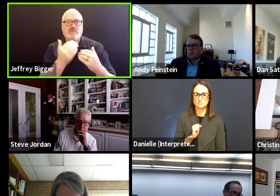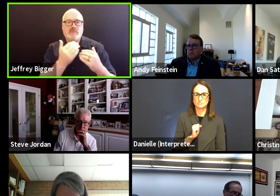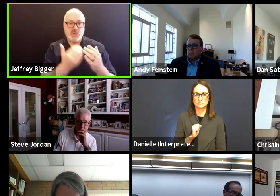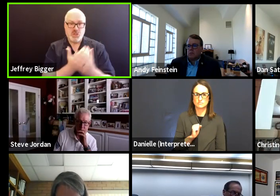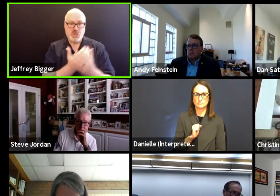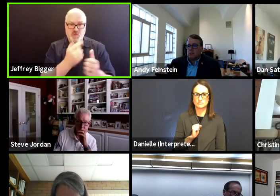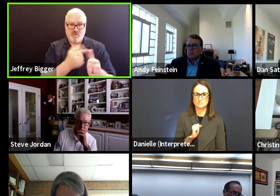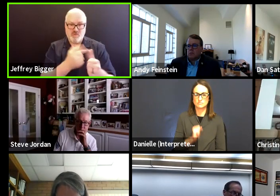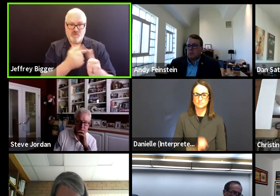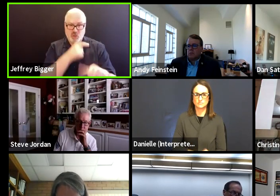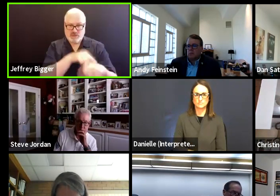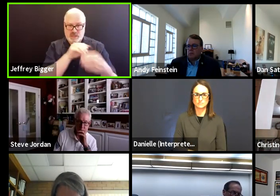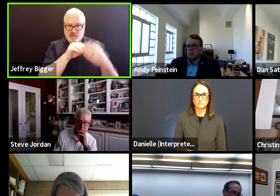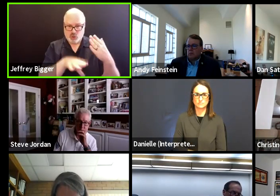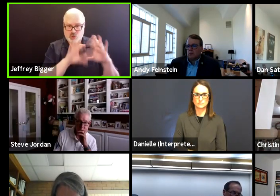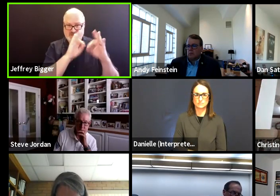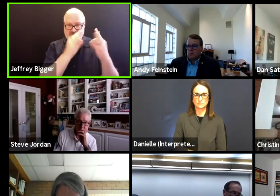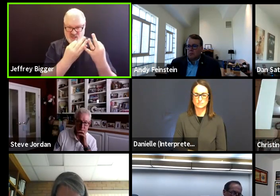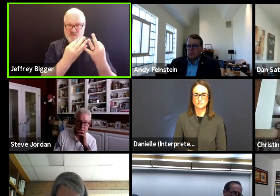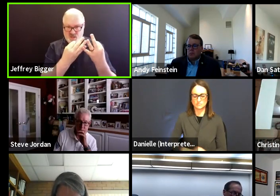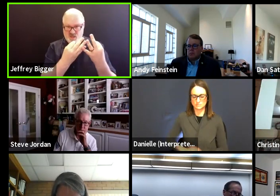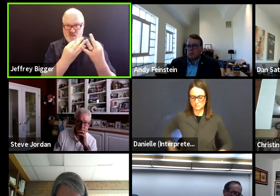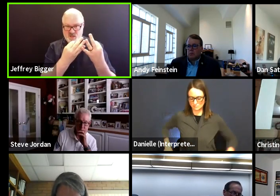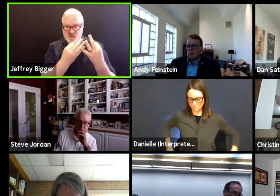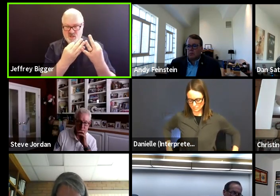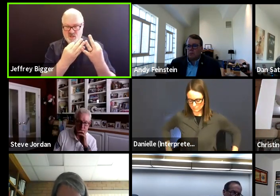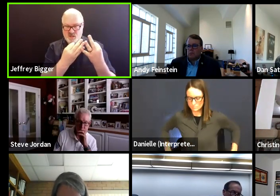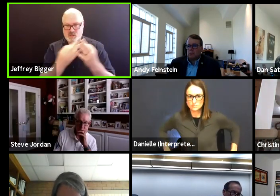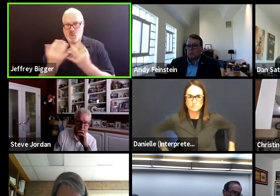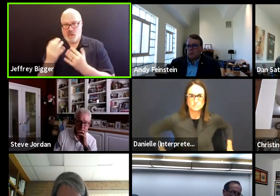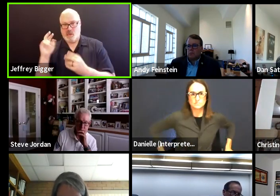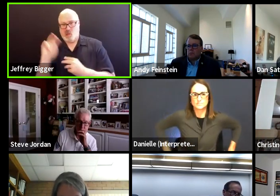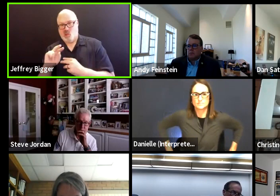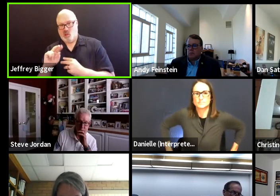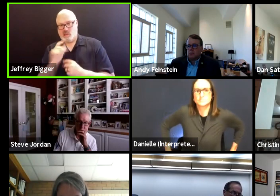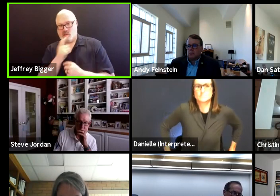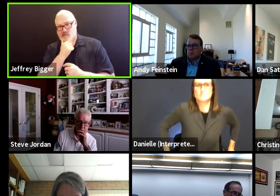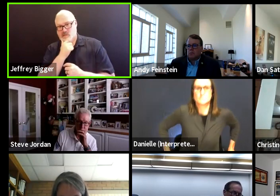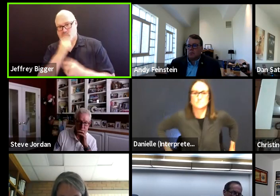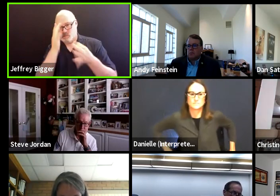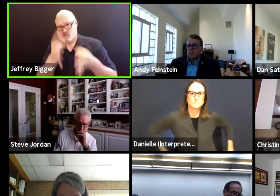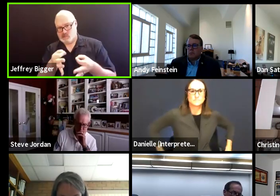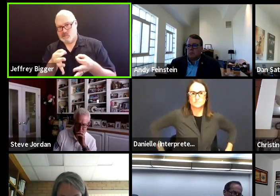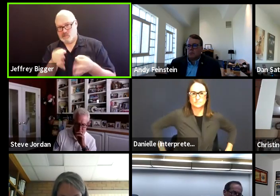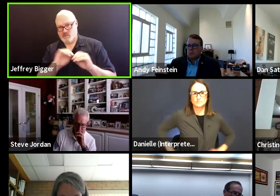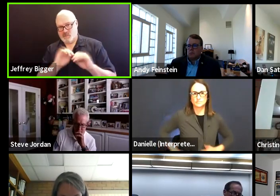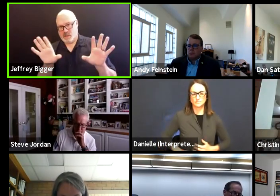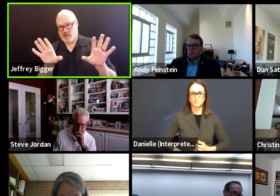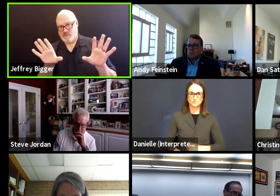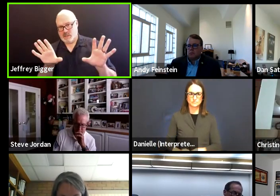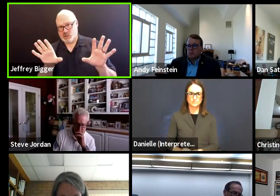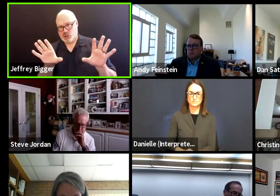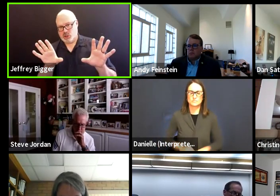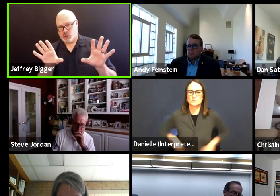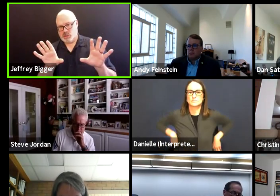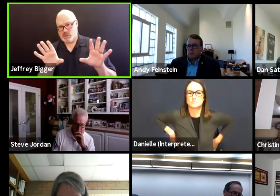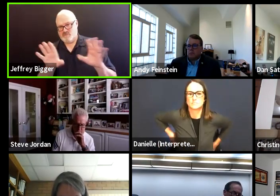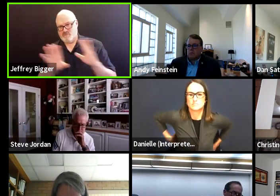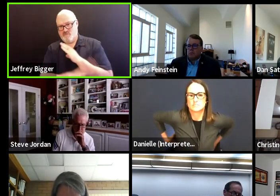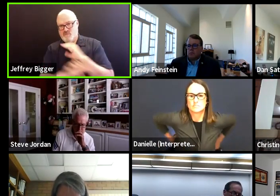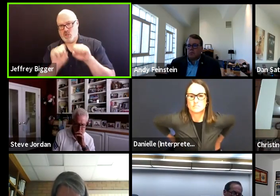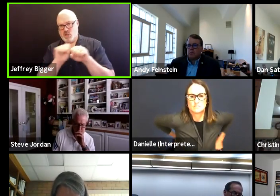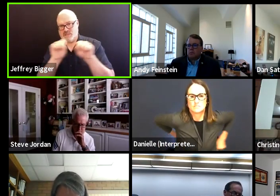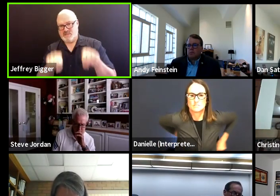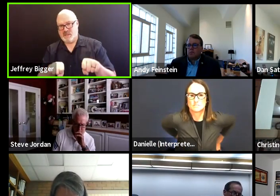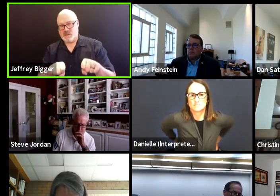first-time students, families who are sitting on the sidelines waiting for some clarity on the fall semester, as well as